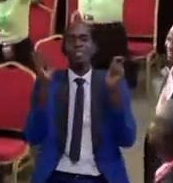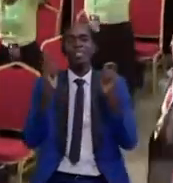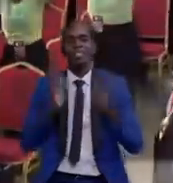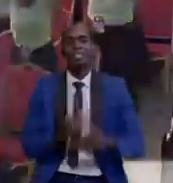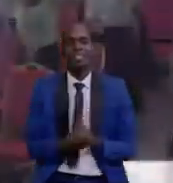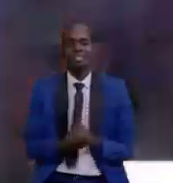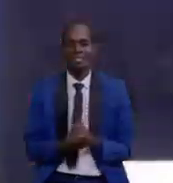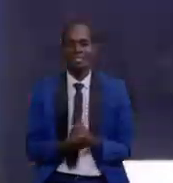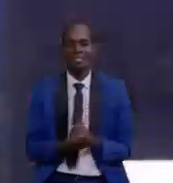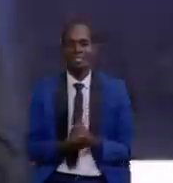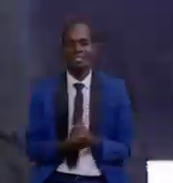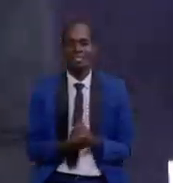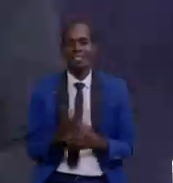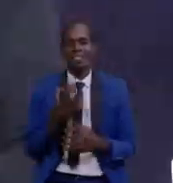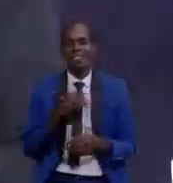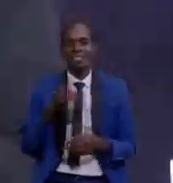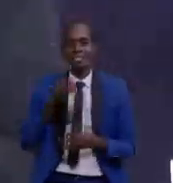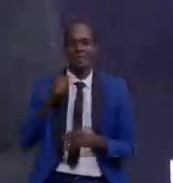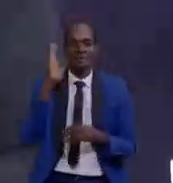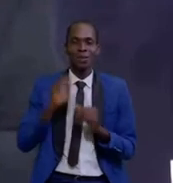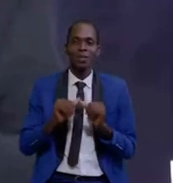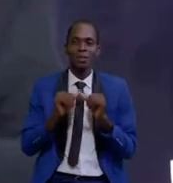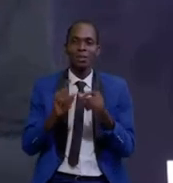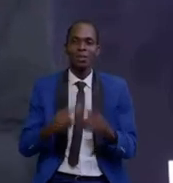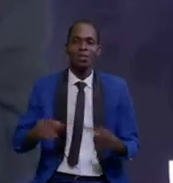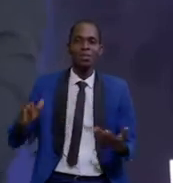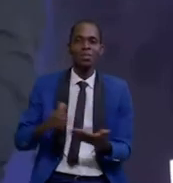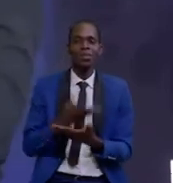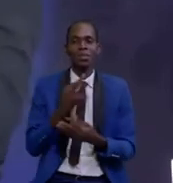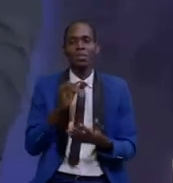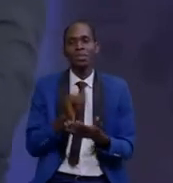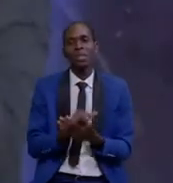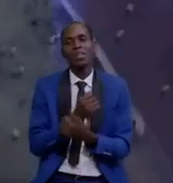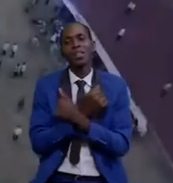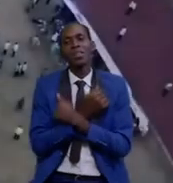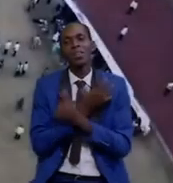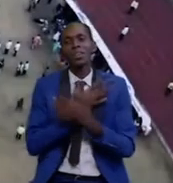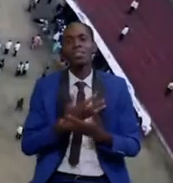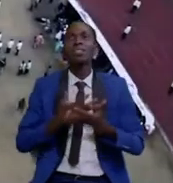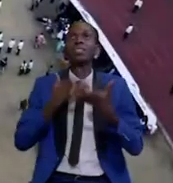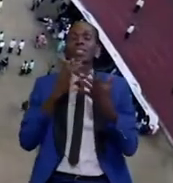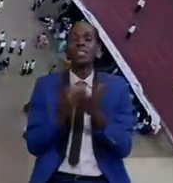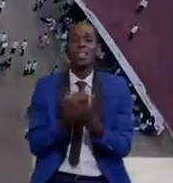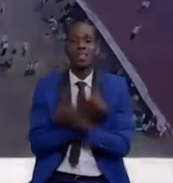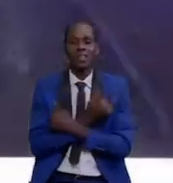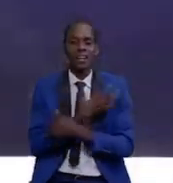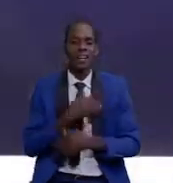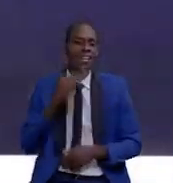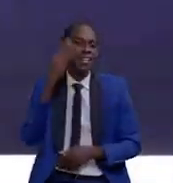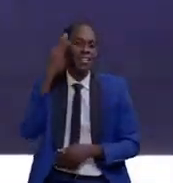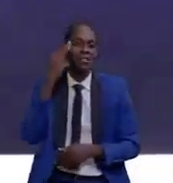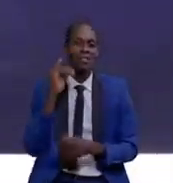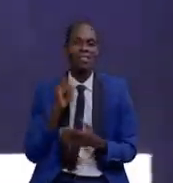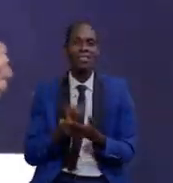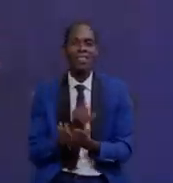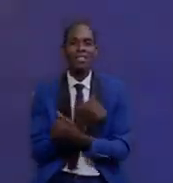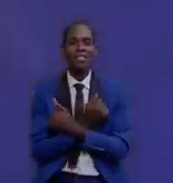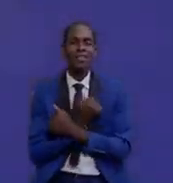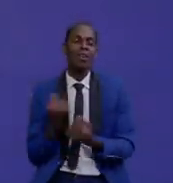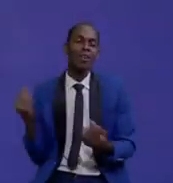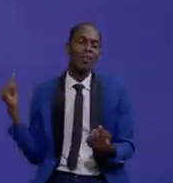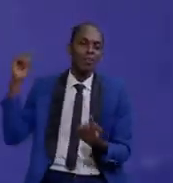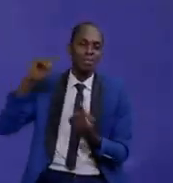And you continue to sing of that love and shout that love and experience that love for the rest of your